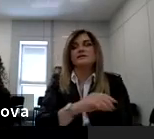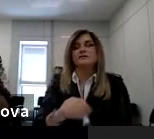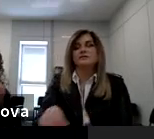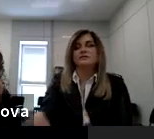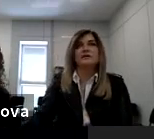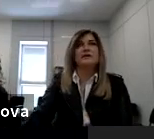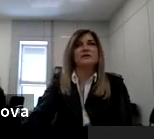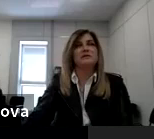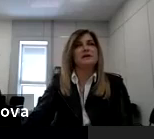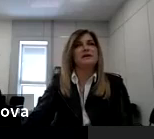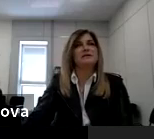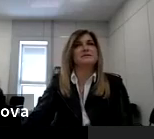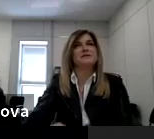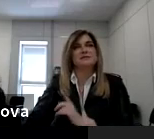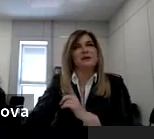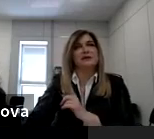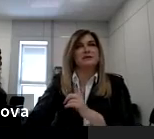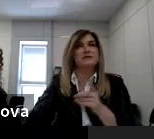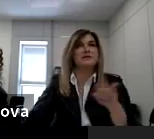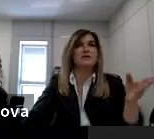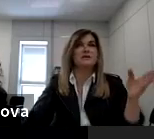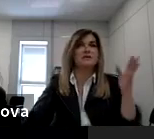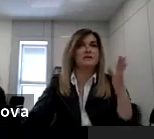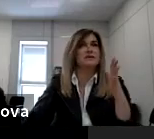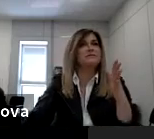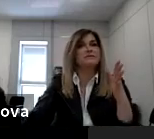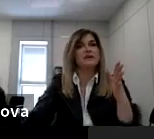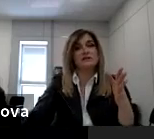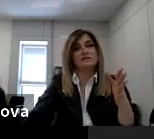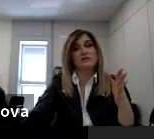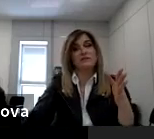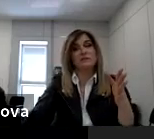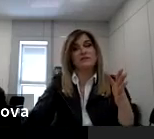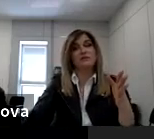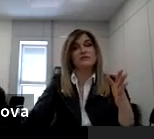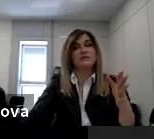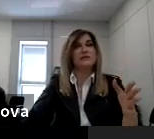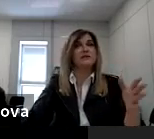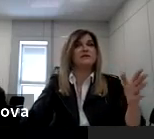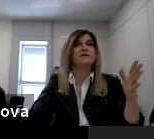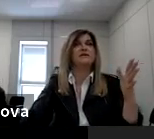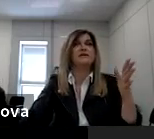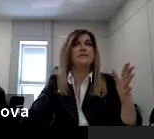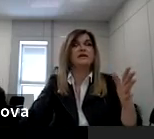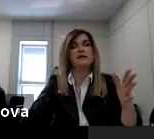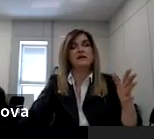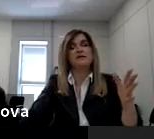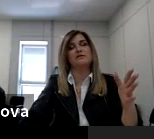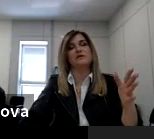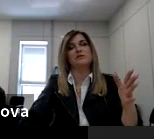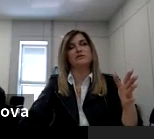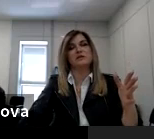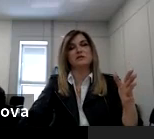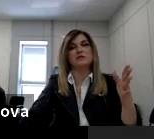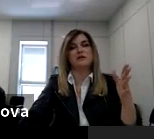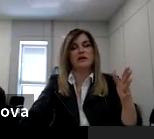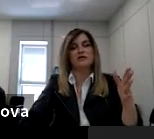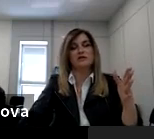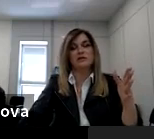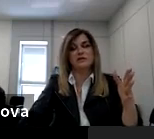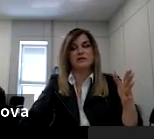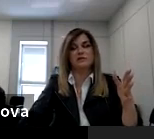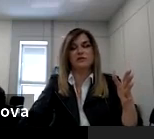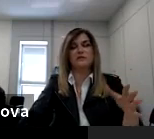Yeah, so I will come back a little bit back. Okay. So it is very important to understand that at the beginning of the process,